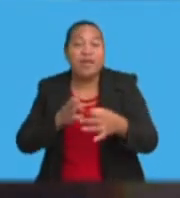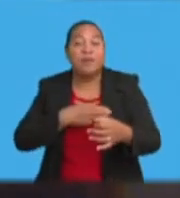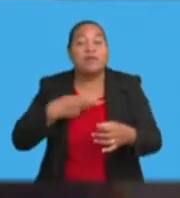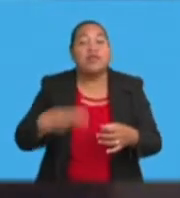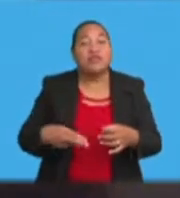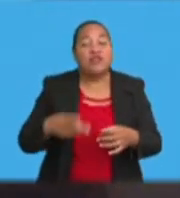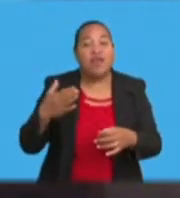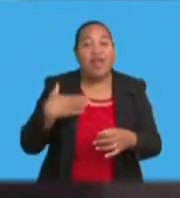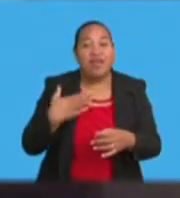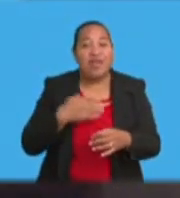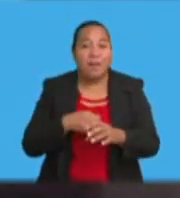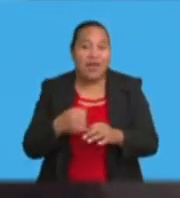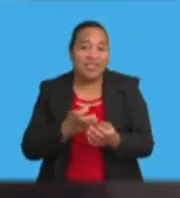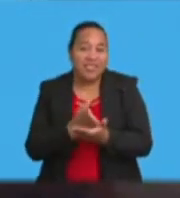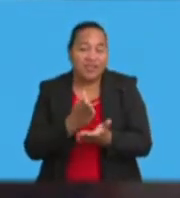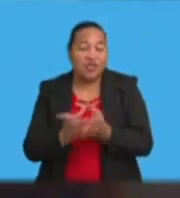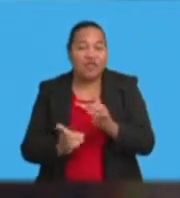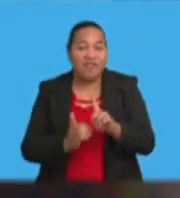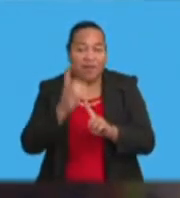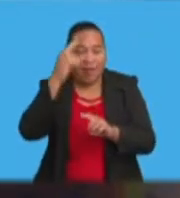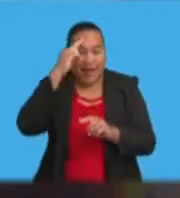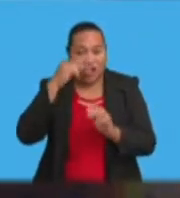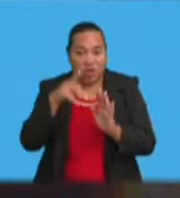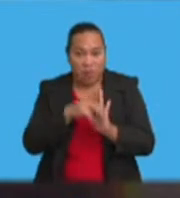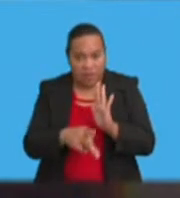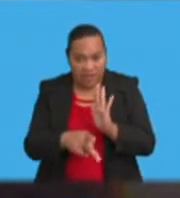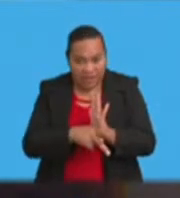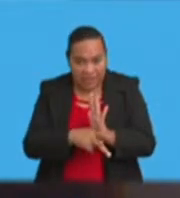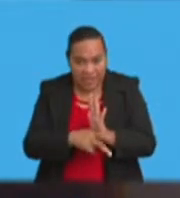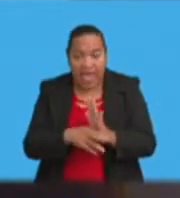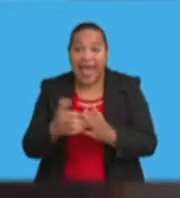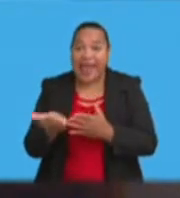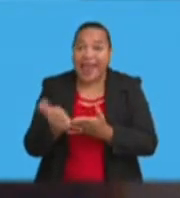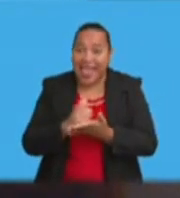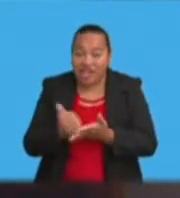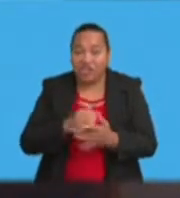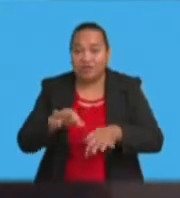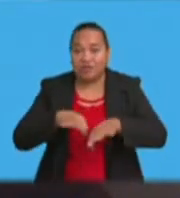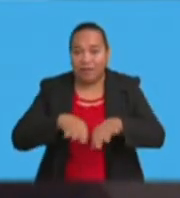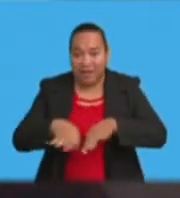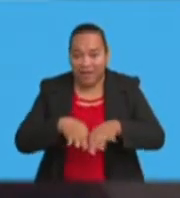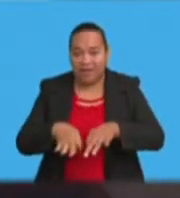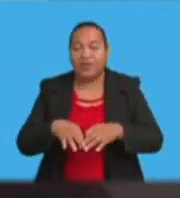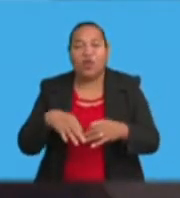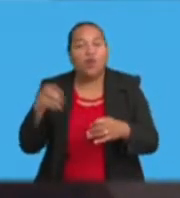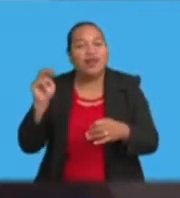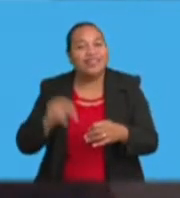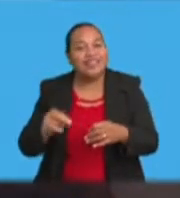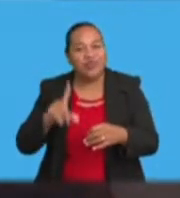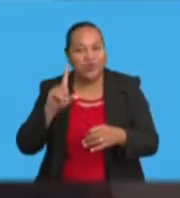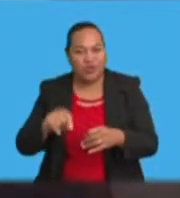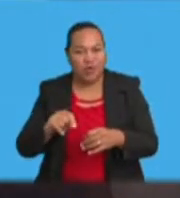Medical Services to develop a national policy and a program and an action plan, of what it needs to do